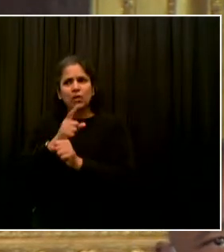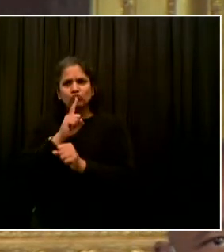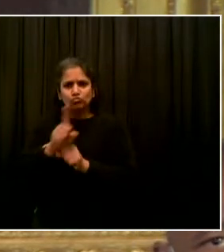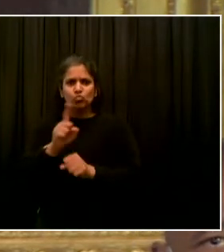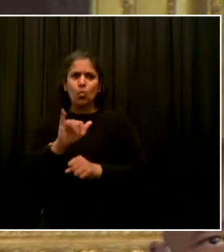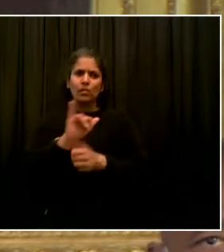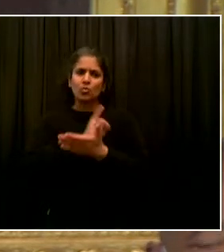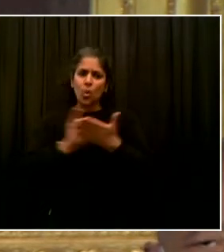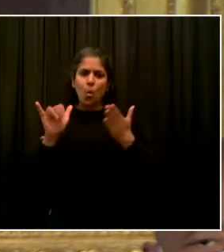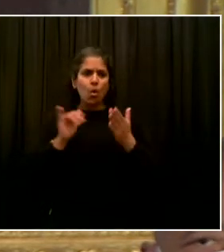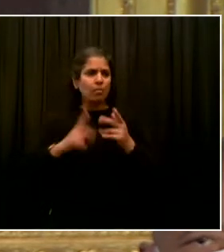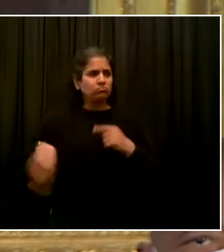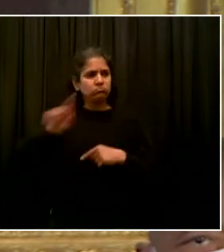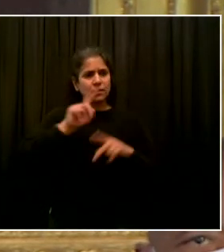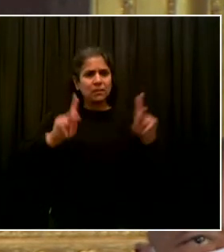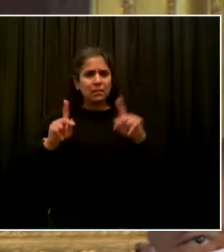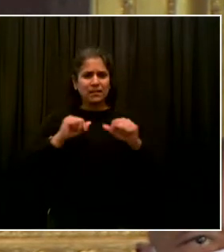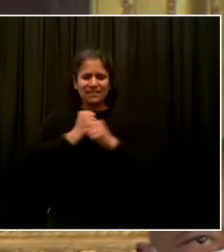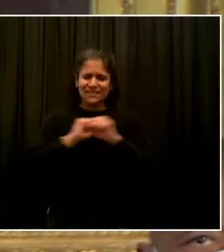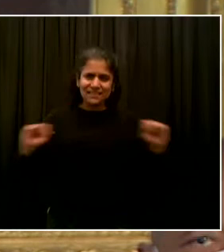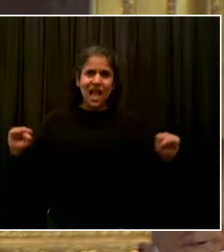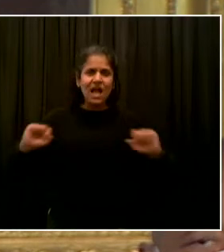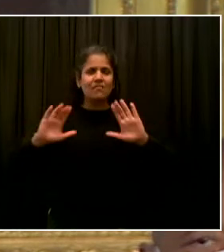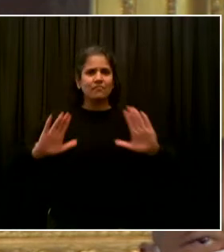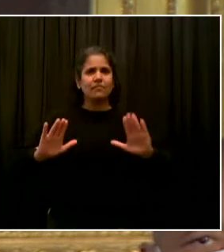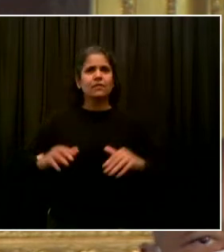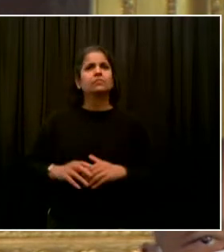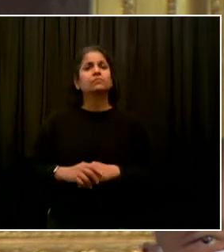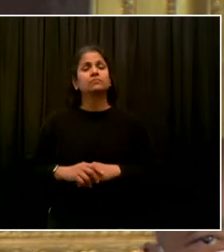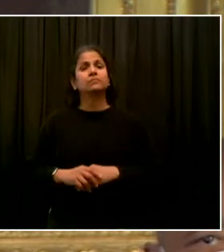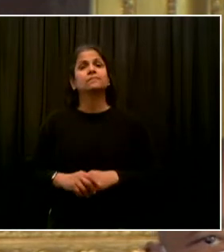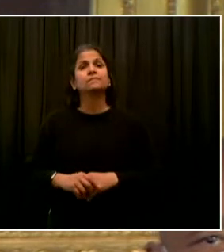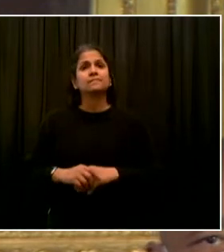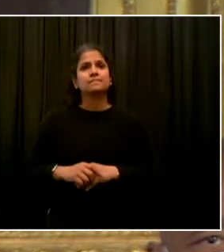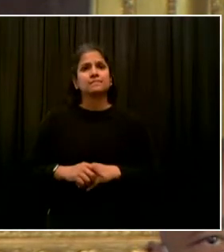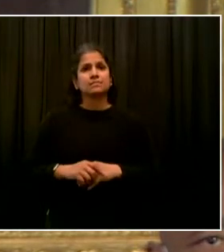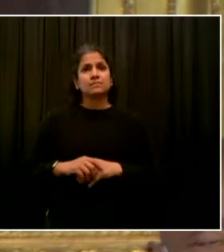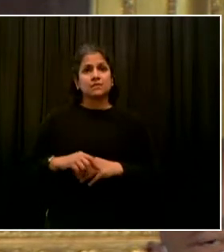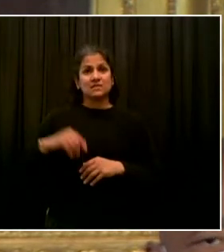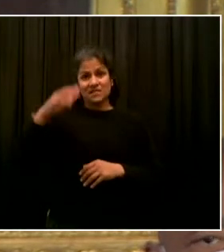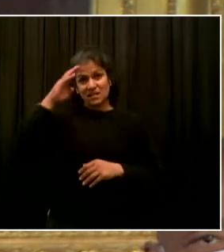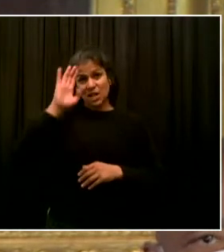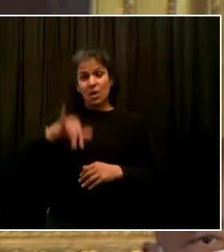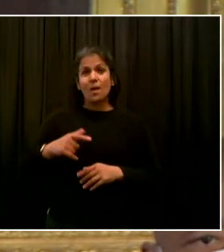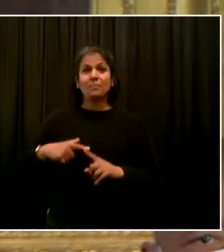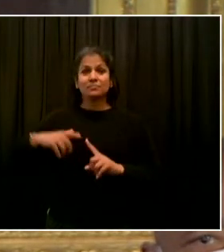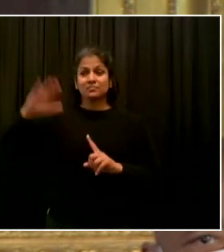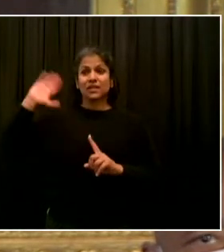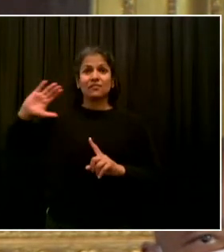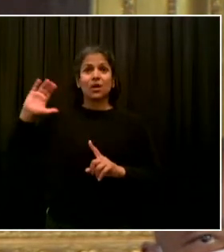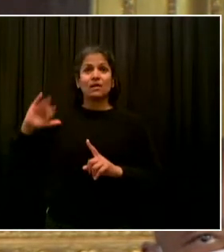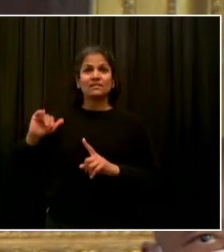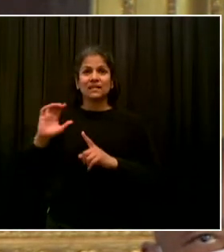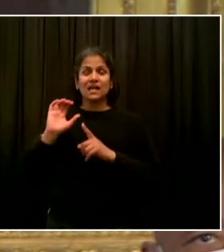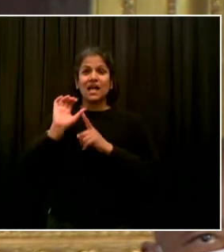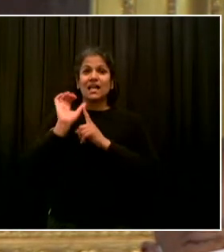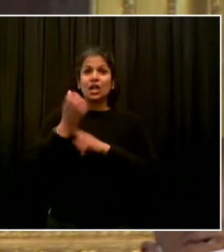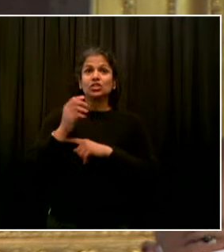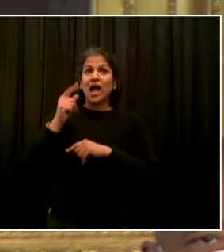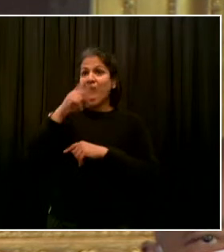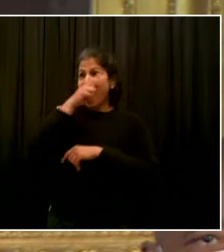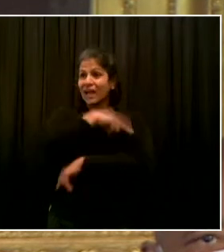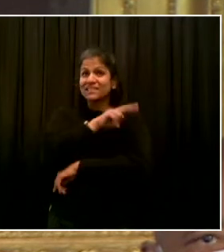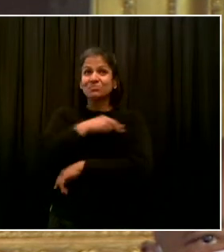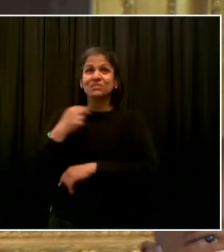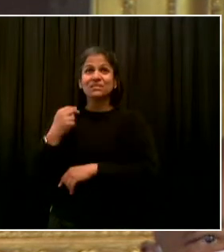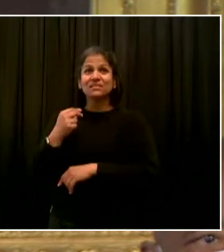infectious BA.2 subvariant. As we know in the past, cases and hospitalizations have risen in this vulnerable